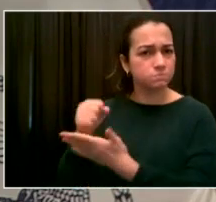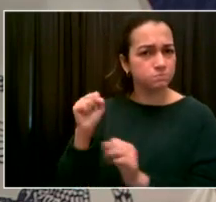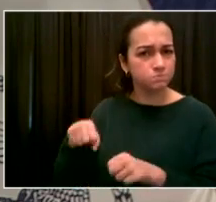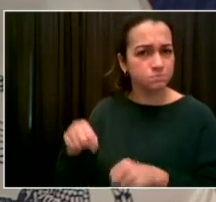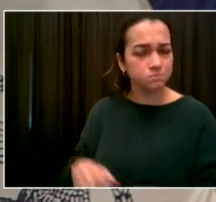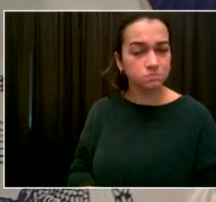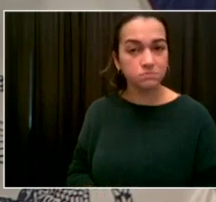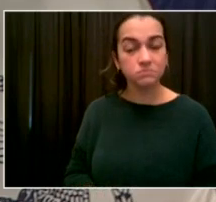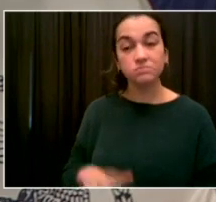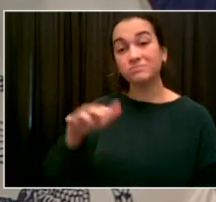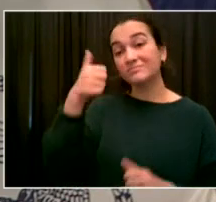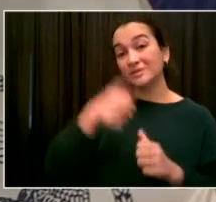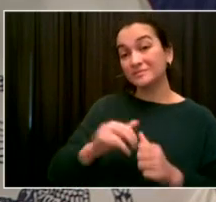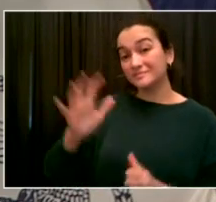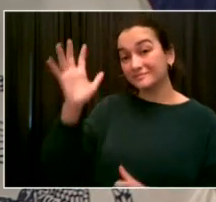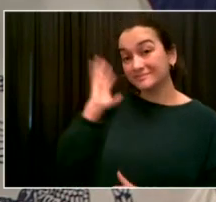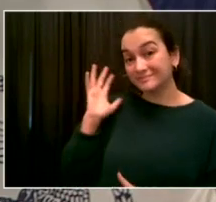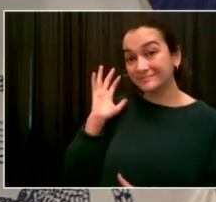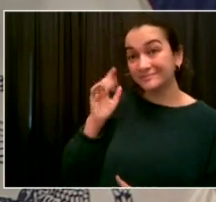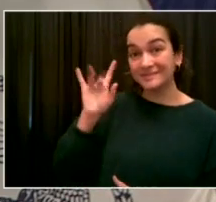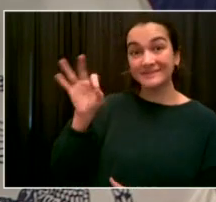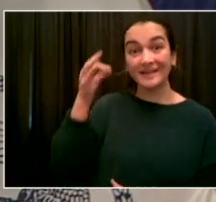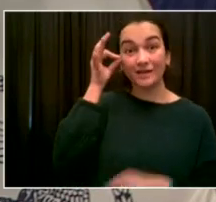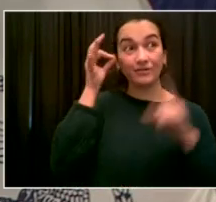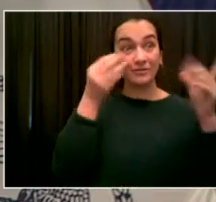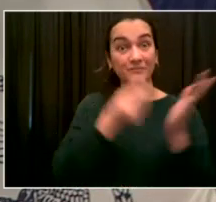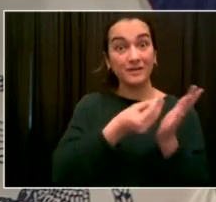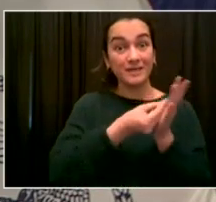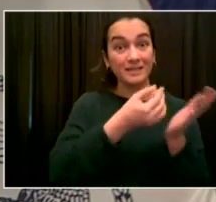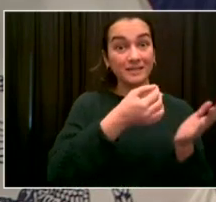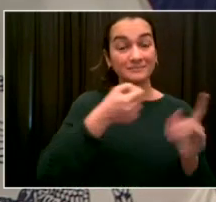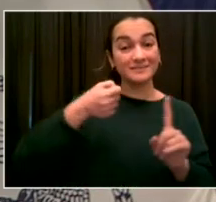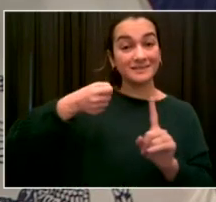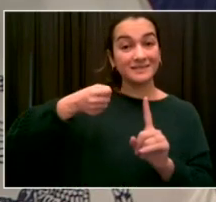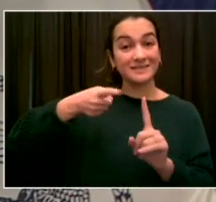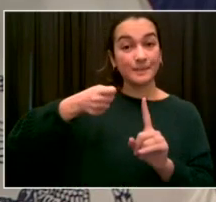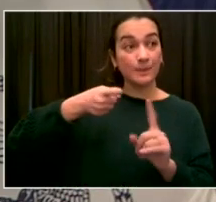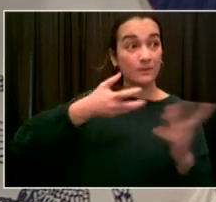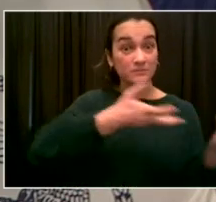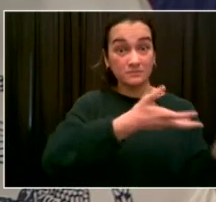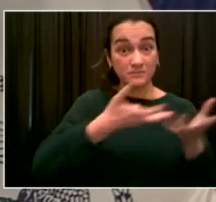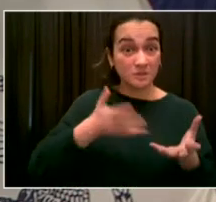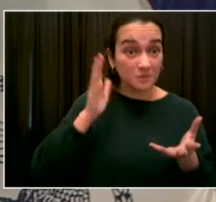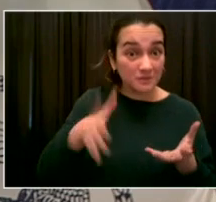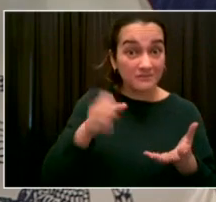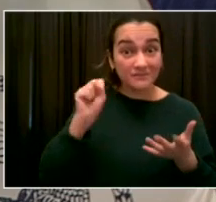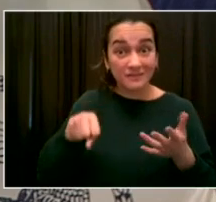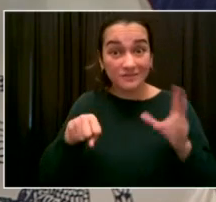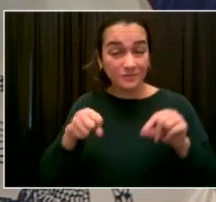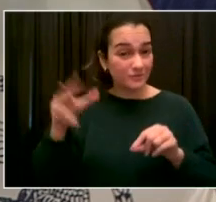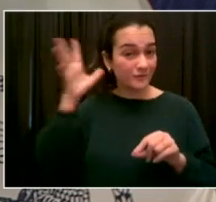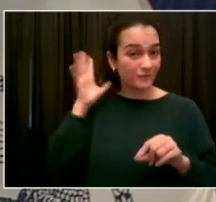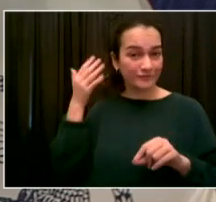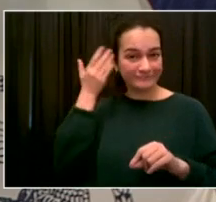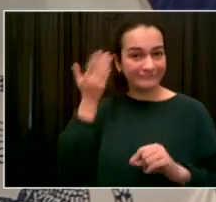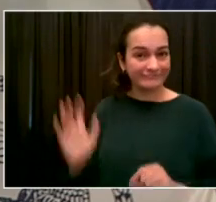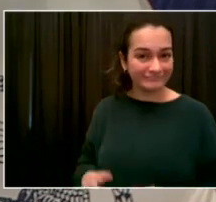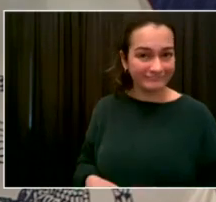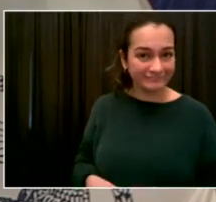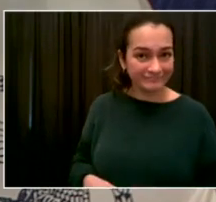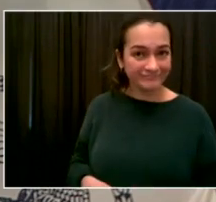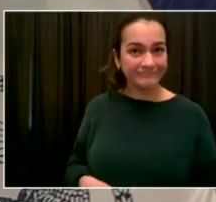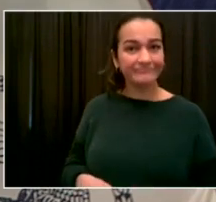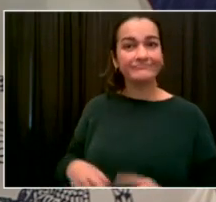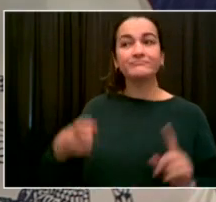extended unemployment benefits or any of that stuff. And it really came down to trying to protect people's jobs and livelihoods. And I think there was a lot of common